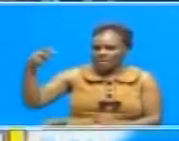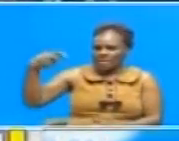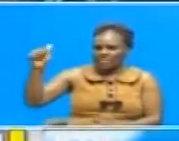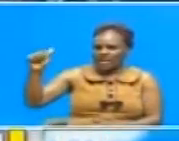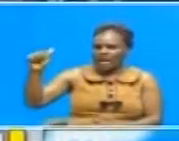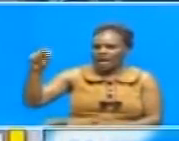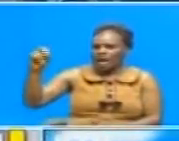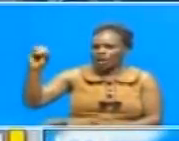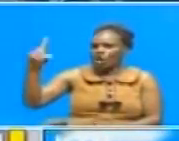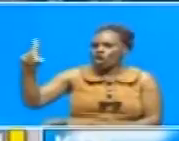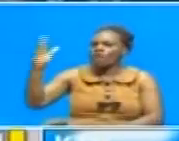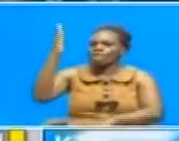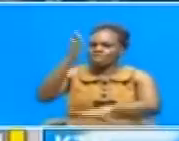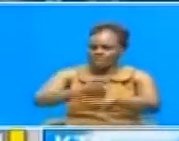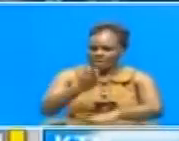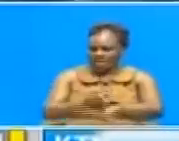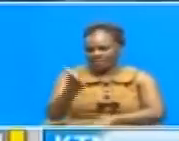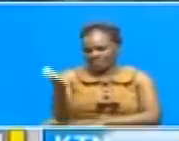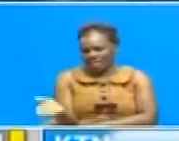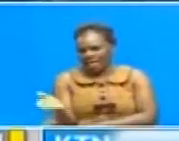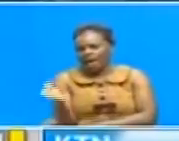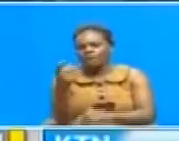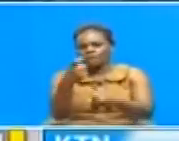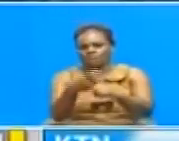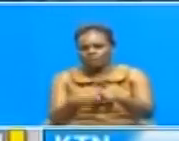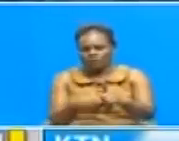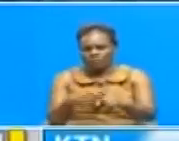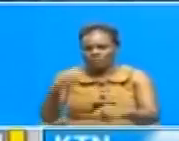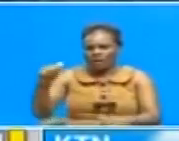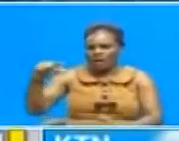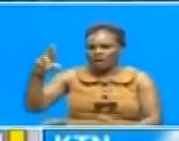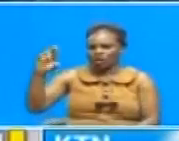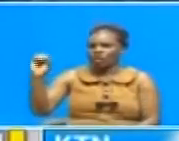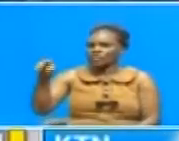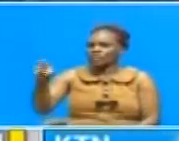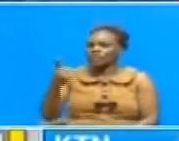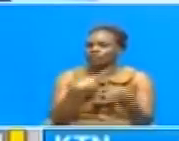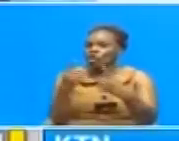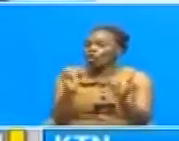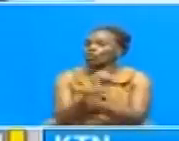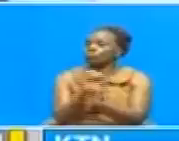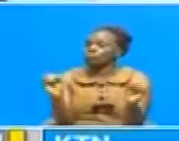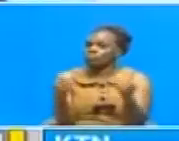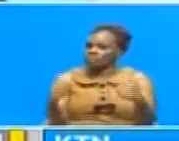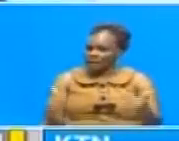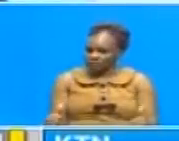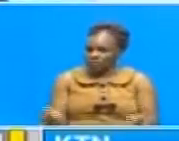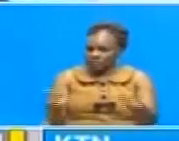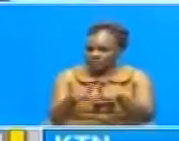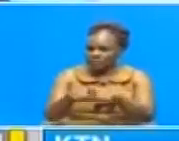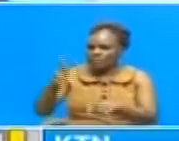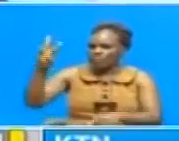the industrial alcohol from agrochemical, they have not talked to remember. Mm-hmm. Then there is the